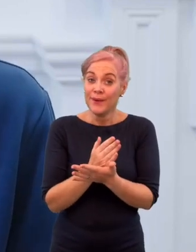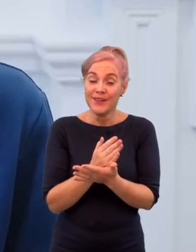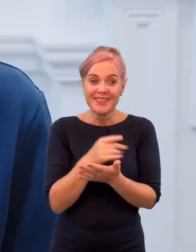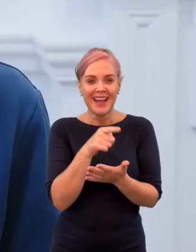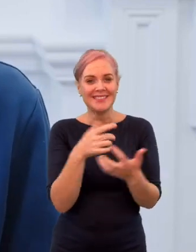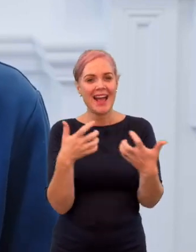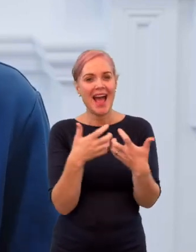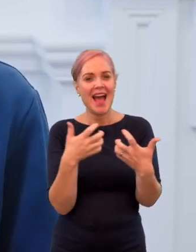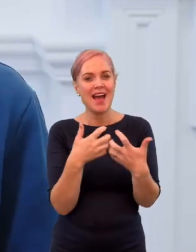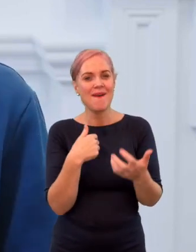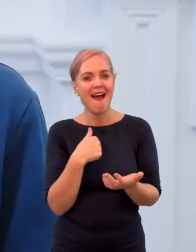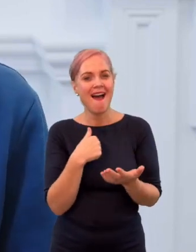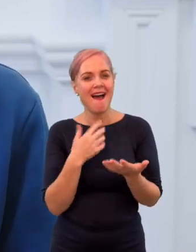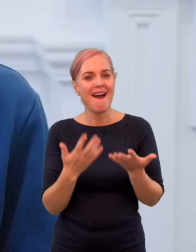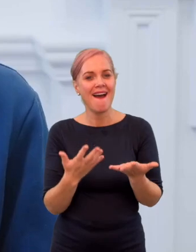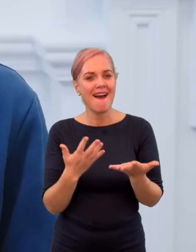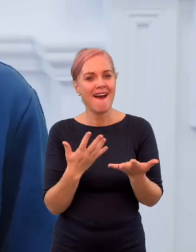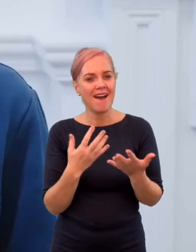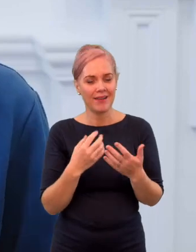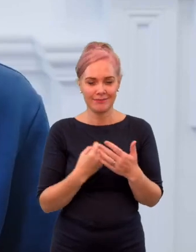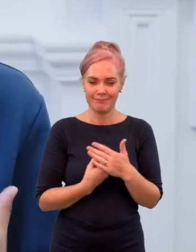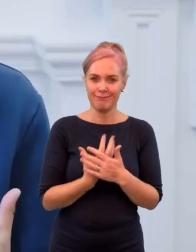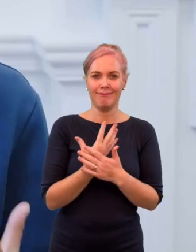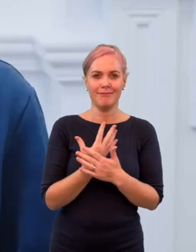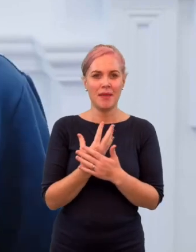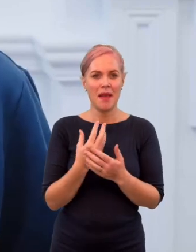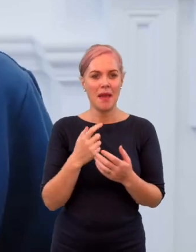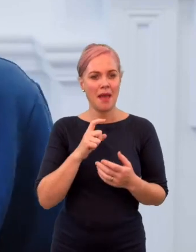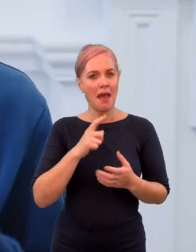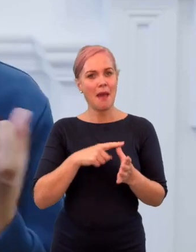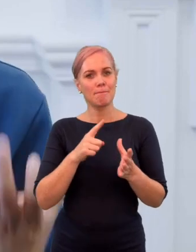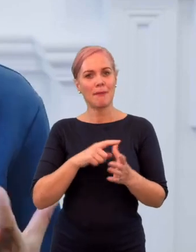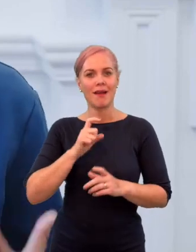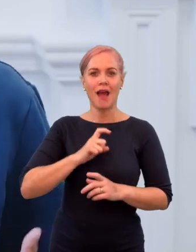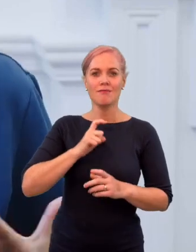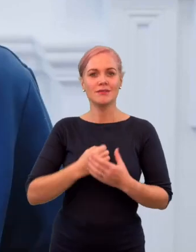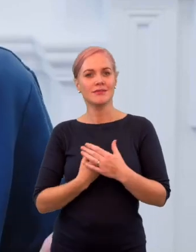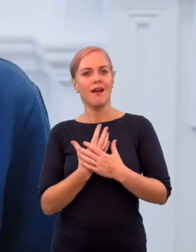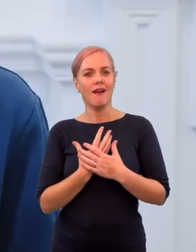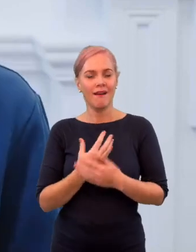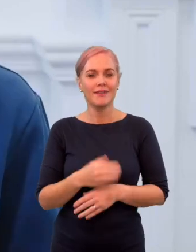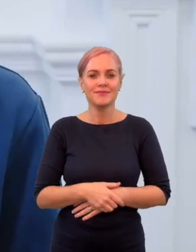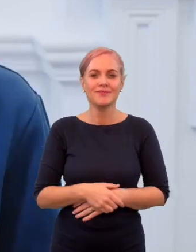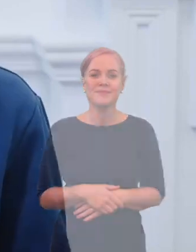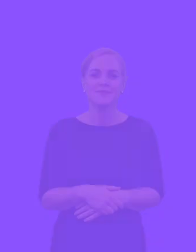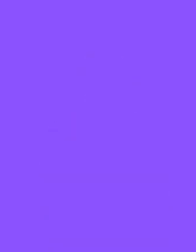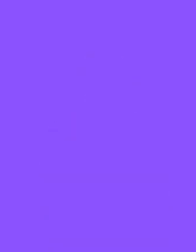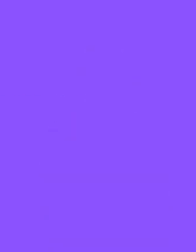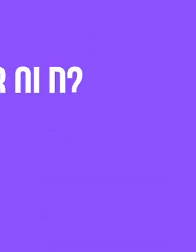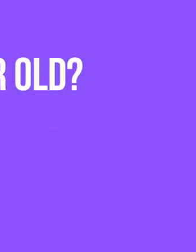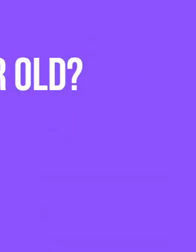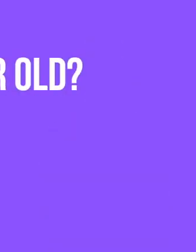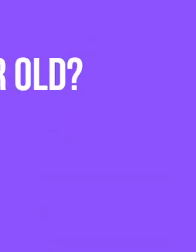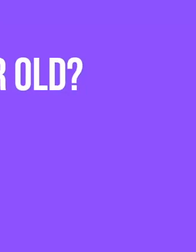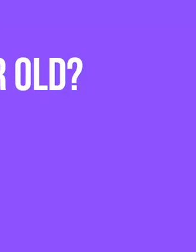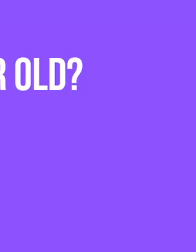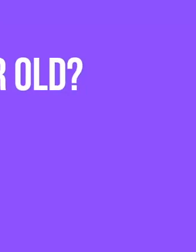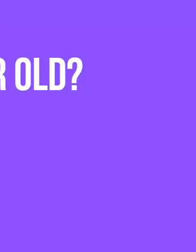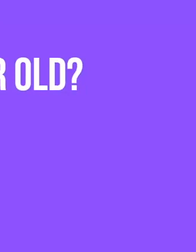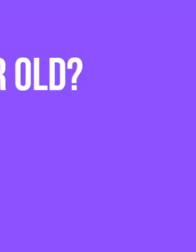videos, I have to admit. And that was sort of how I sort of developed the characterization of Amber.